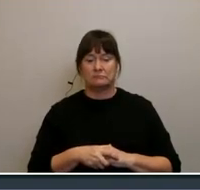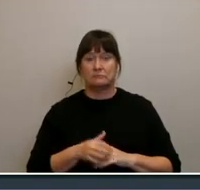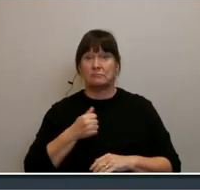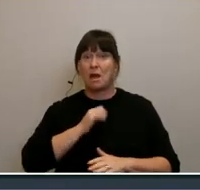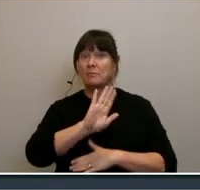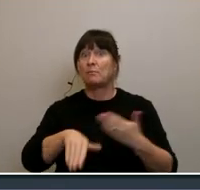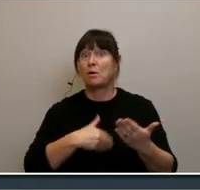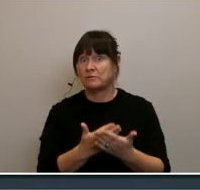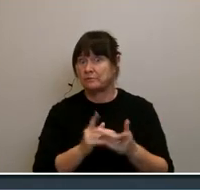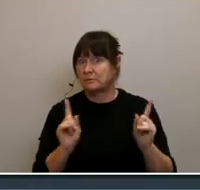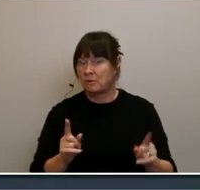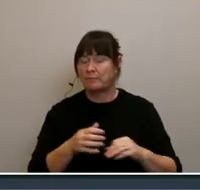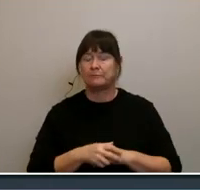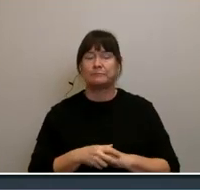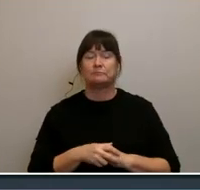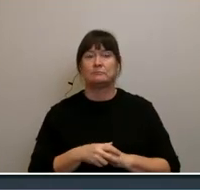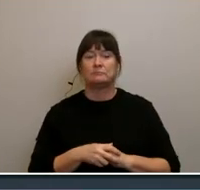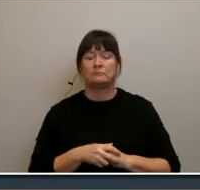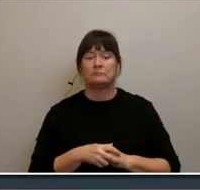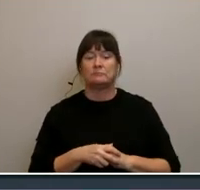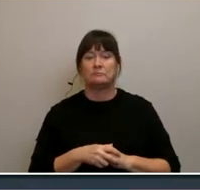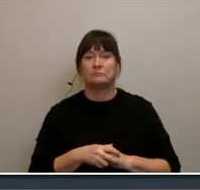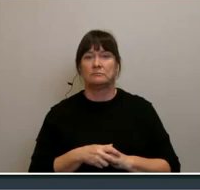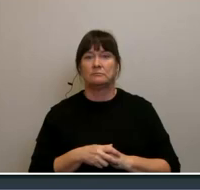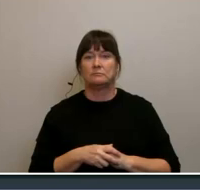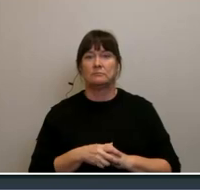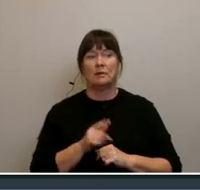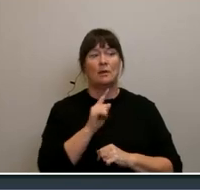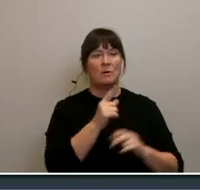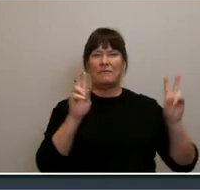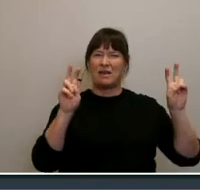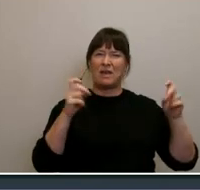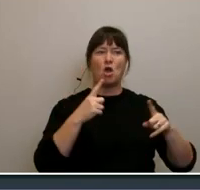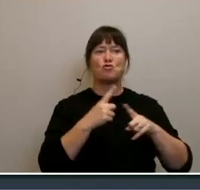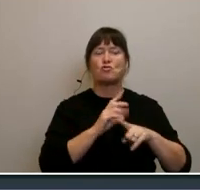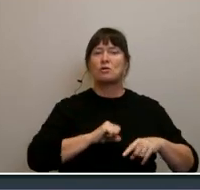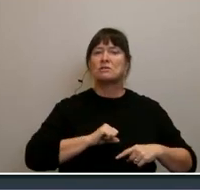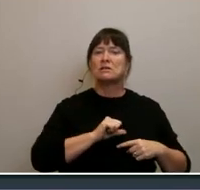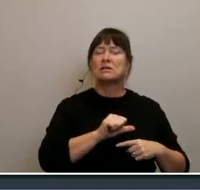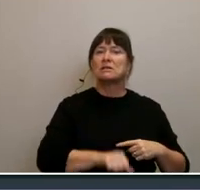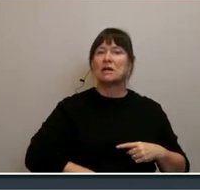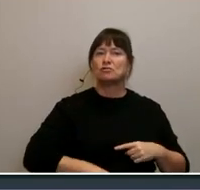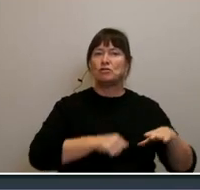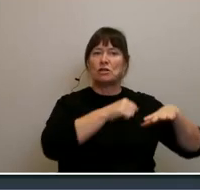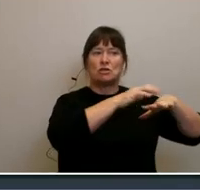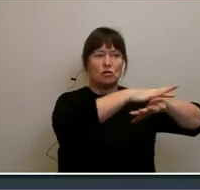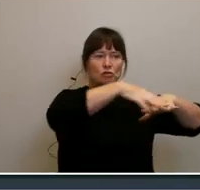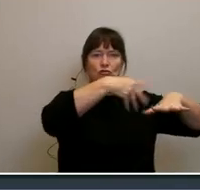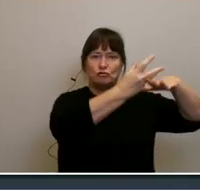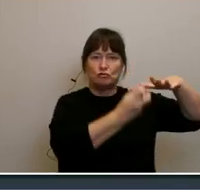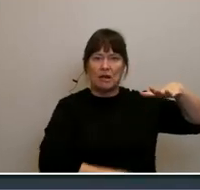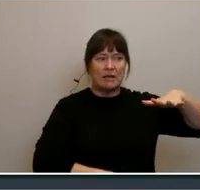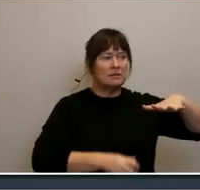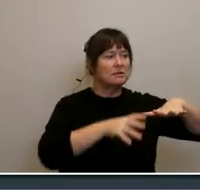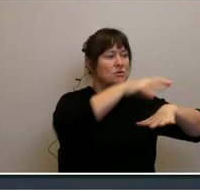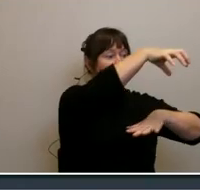My proposal is simply this. We have a cross-country drain running right next door to the